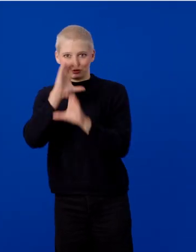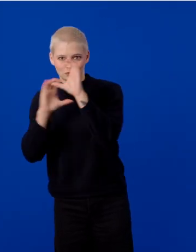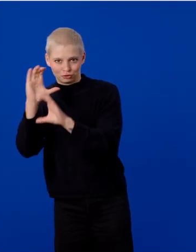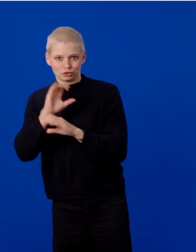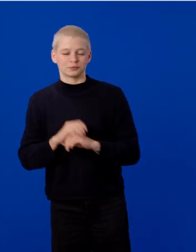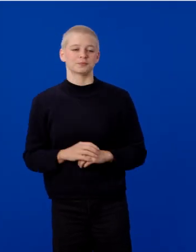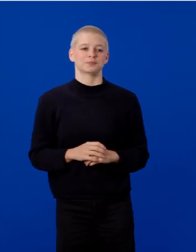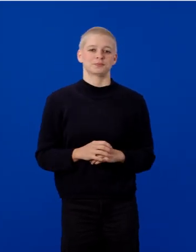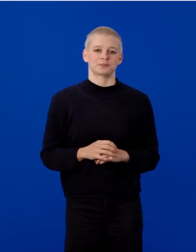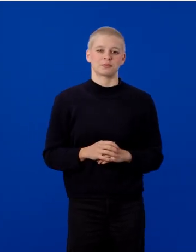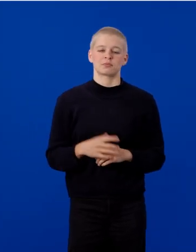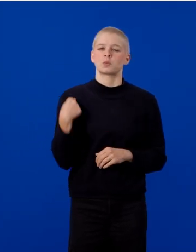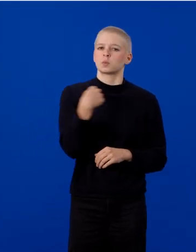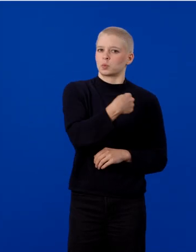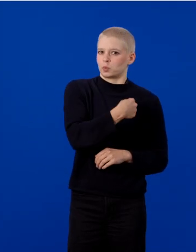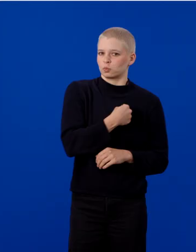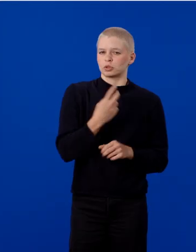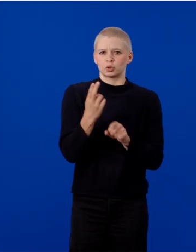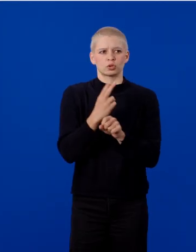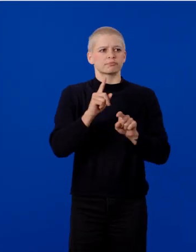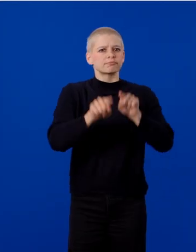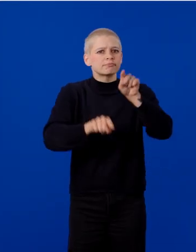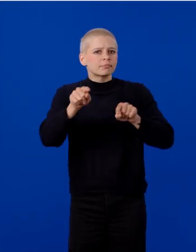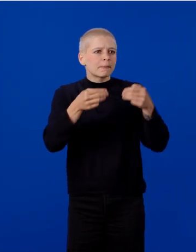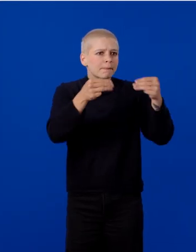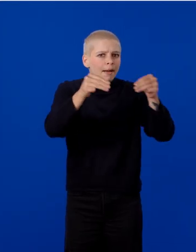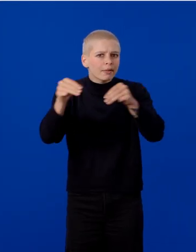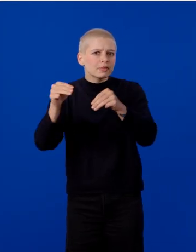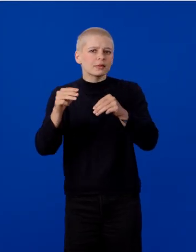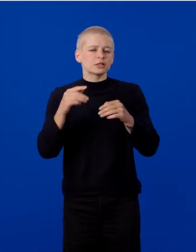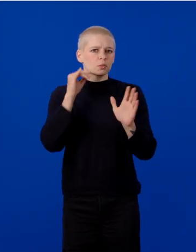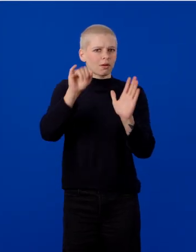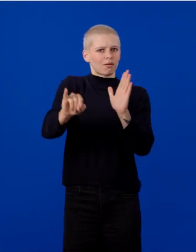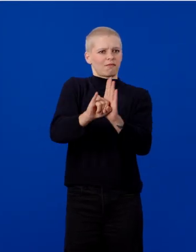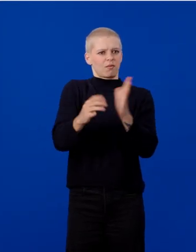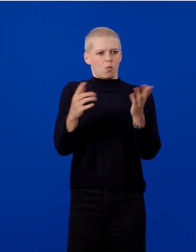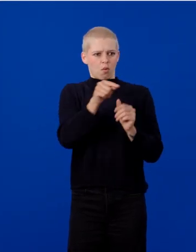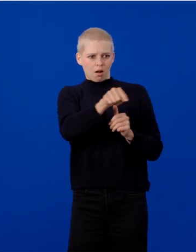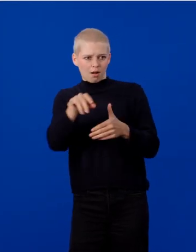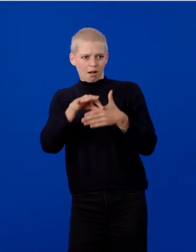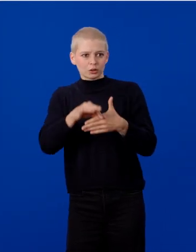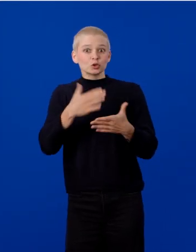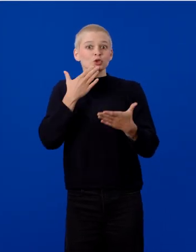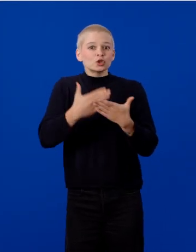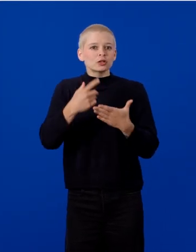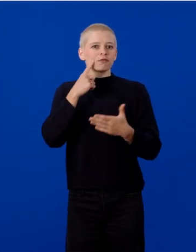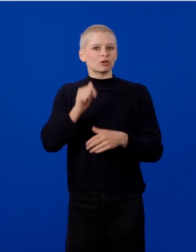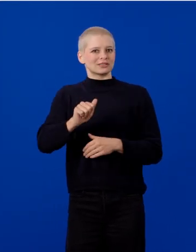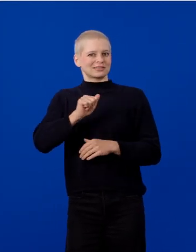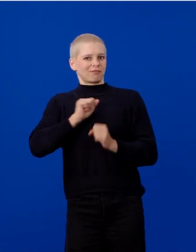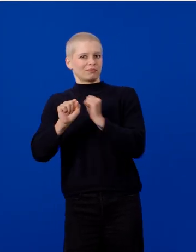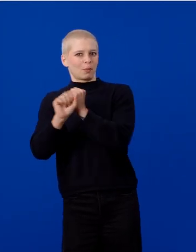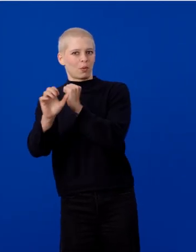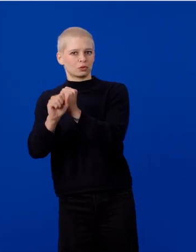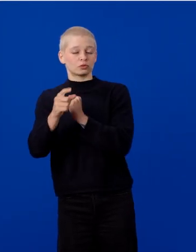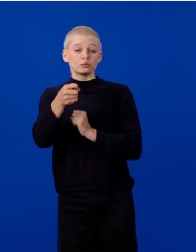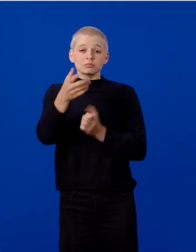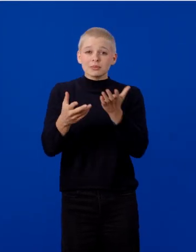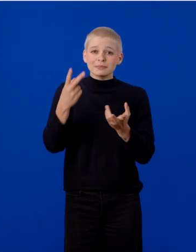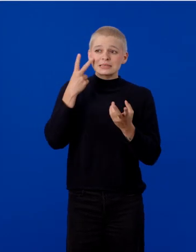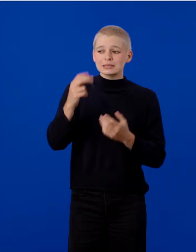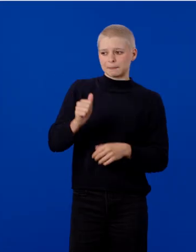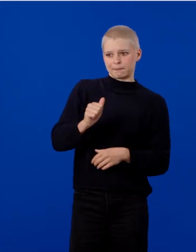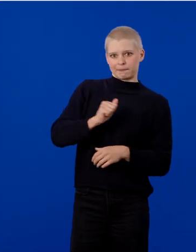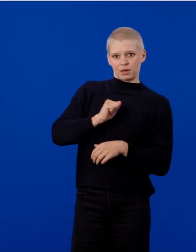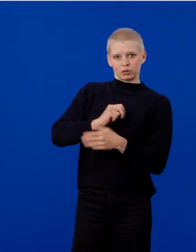consult a variety of methods to identify content that qualifies for this manual promotion. You may see manually programmed content